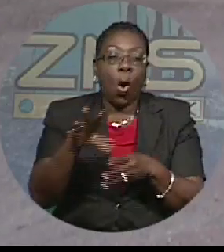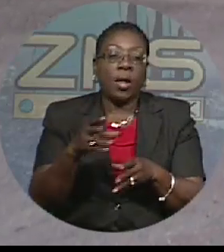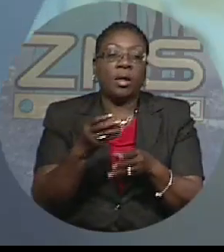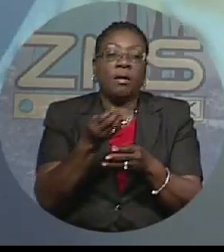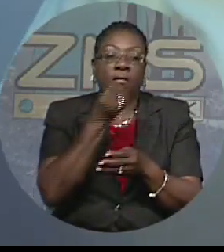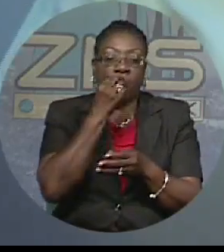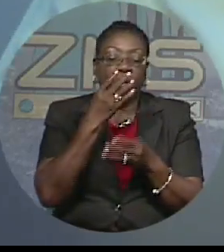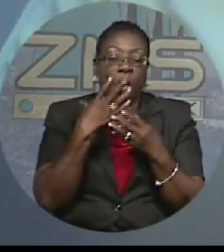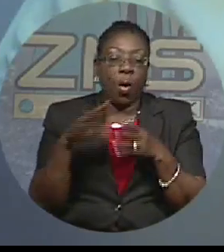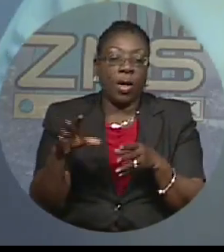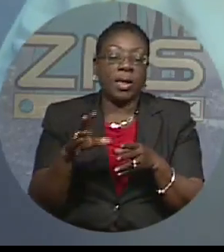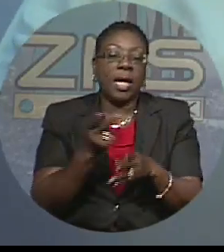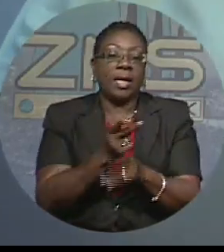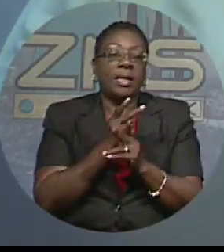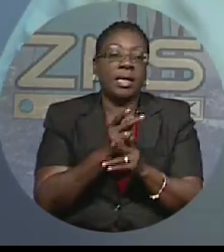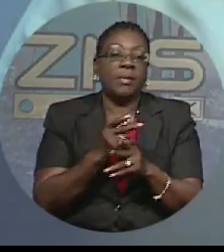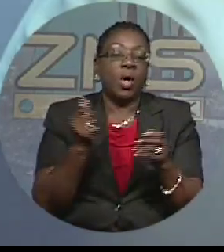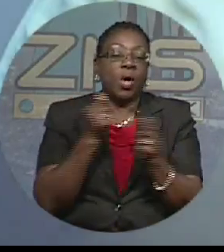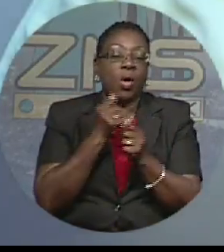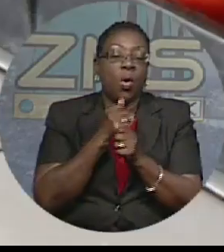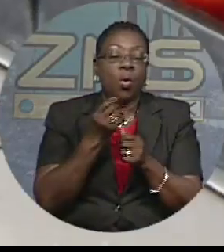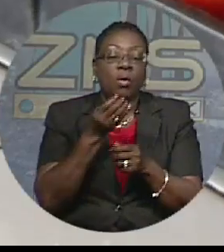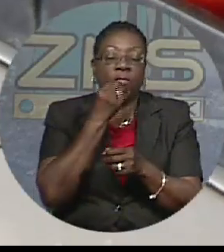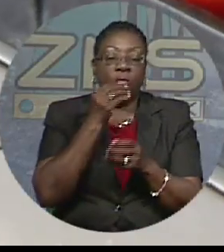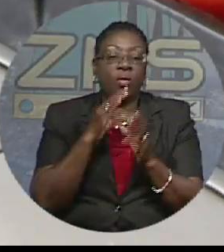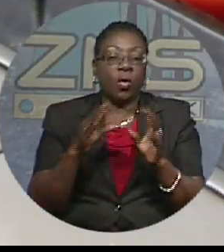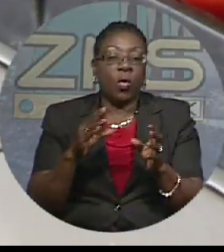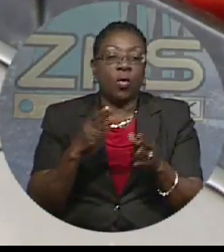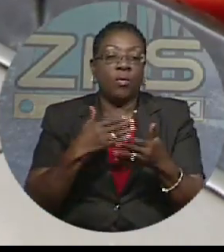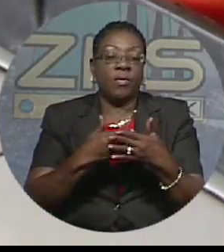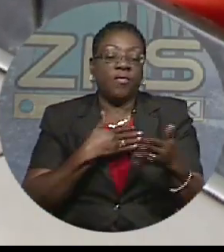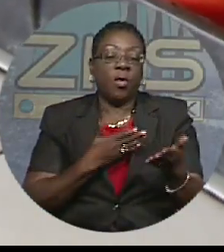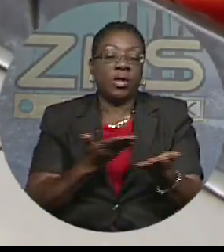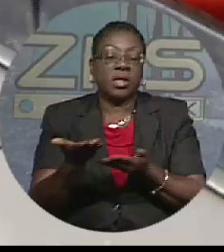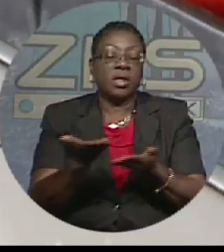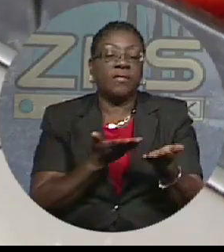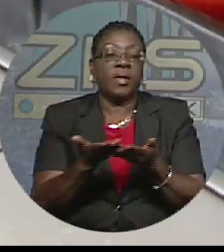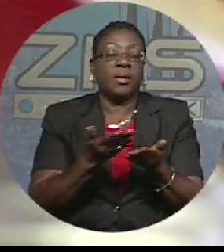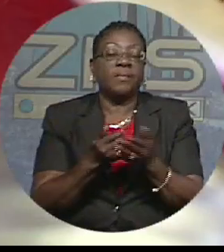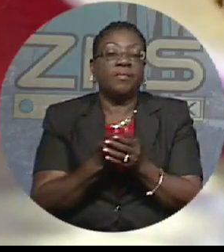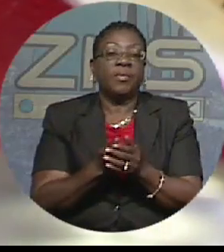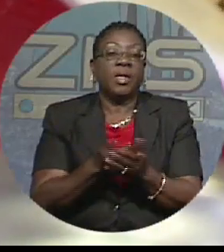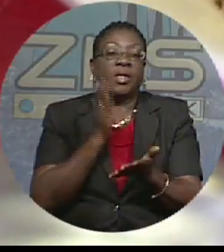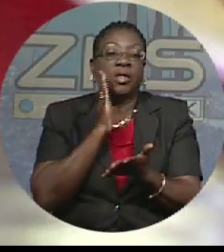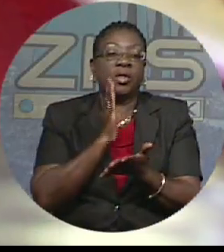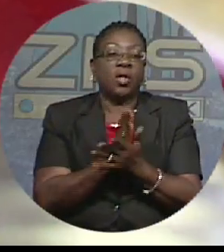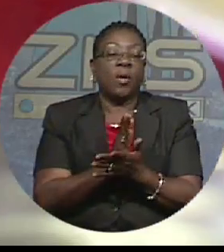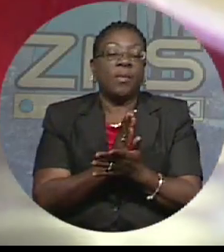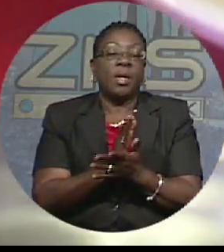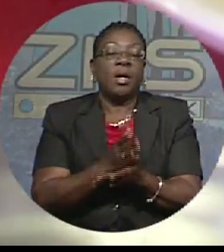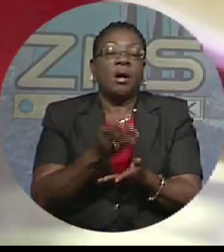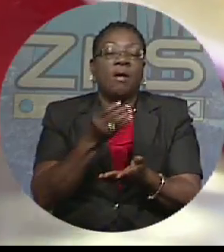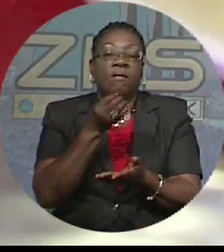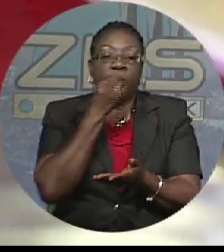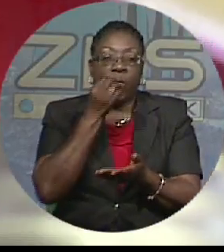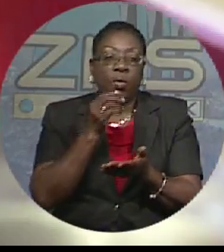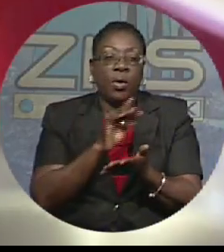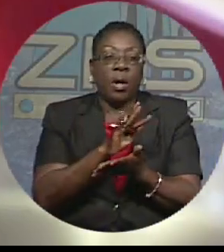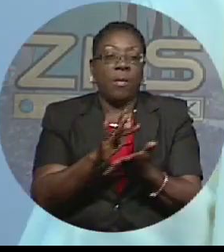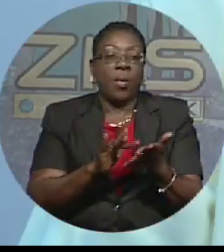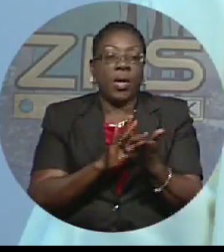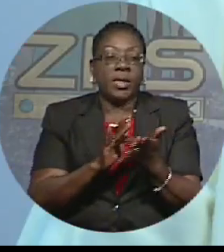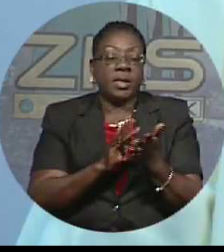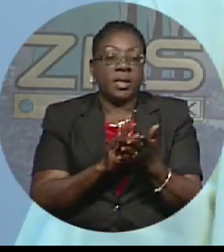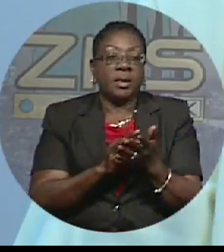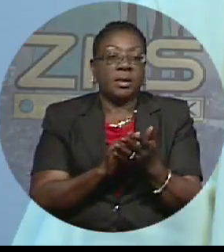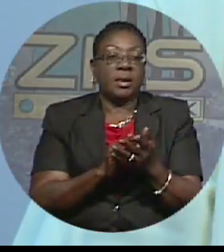Environmental Health Inspector Dwight Allen says thawing foods properly is important to prevent food poisoning. Food should be thawed in the refrigerator.